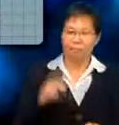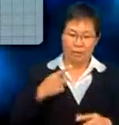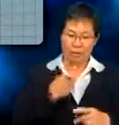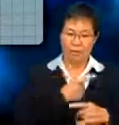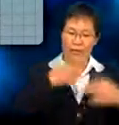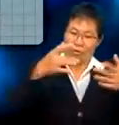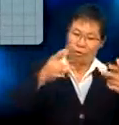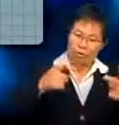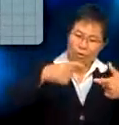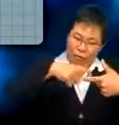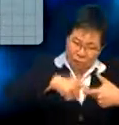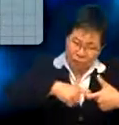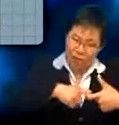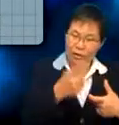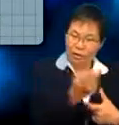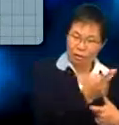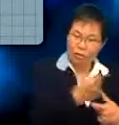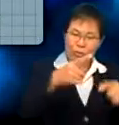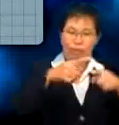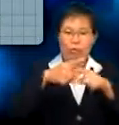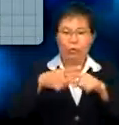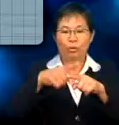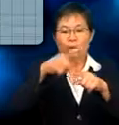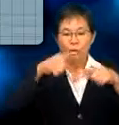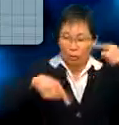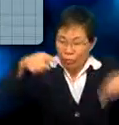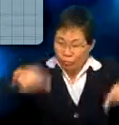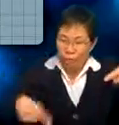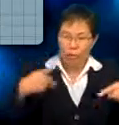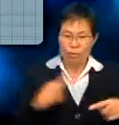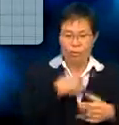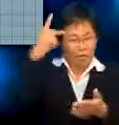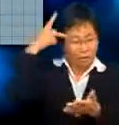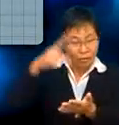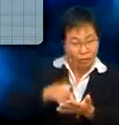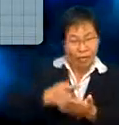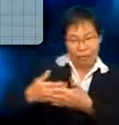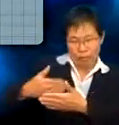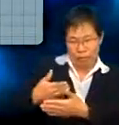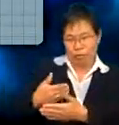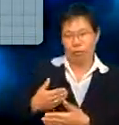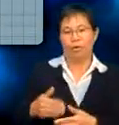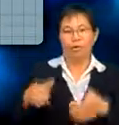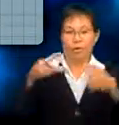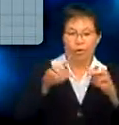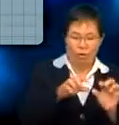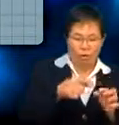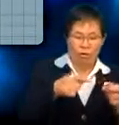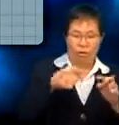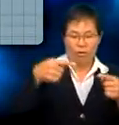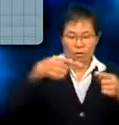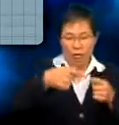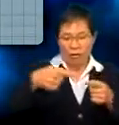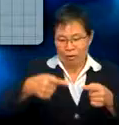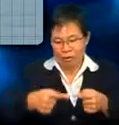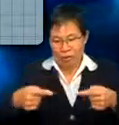relationship between the two variables that we have identified before. Let's connect all the points plotted and